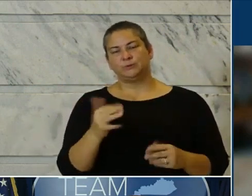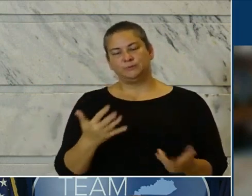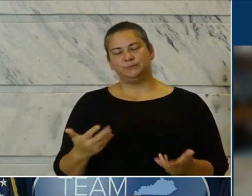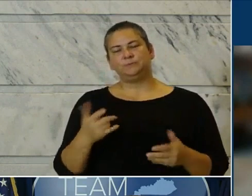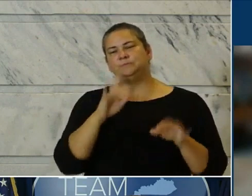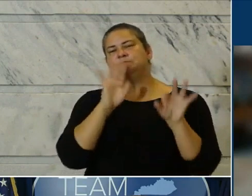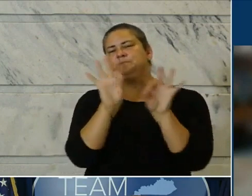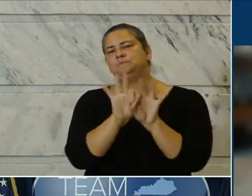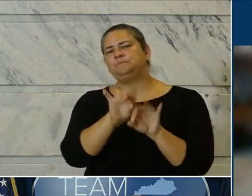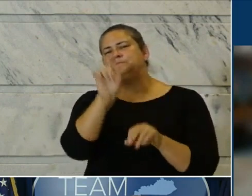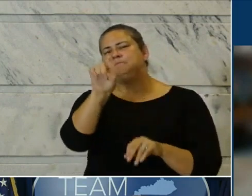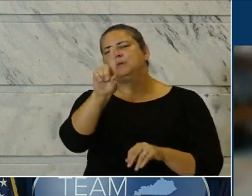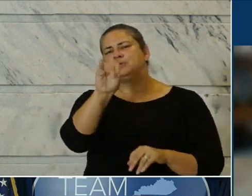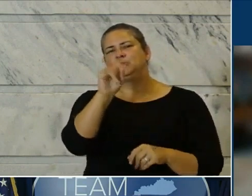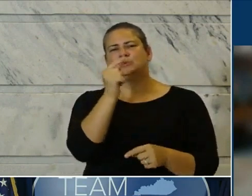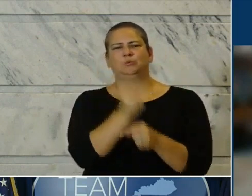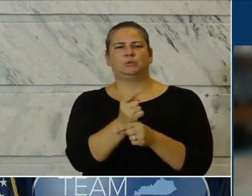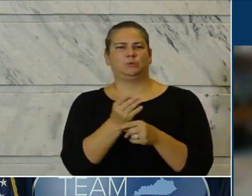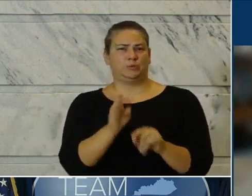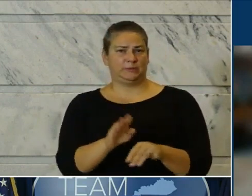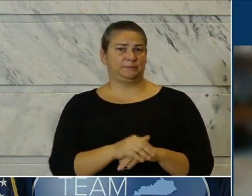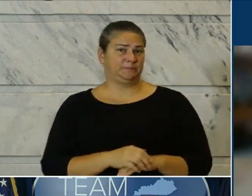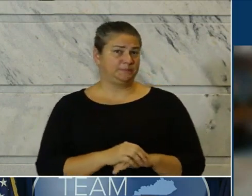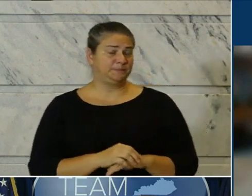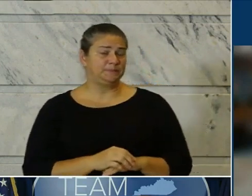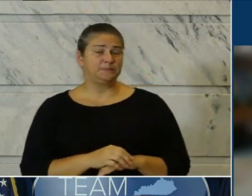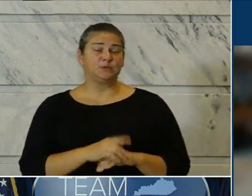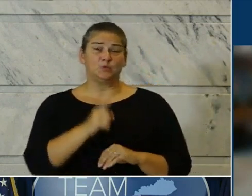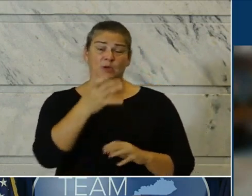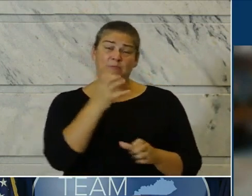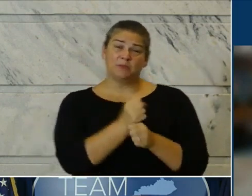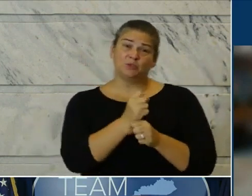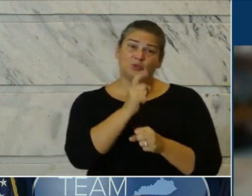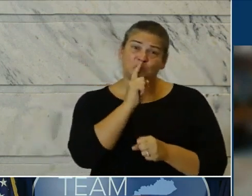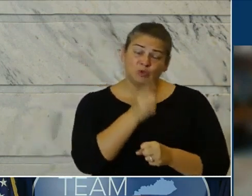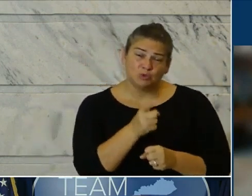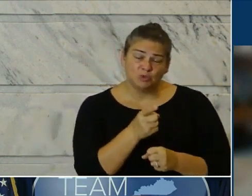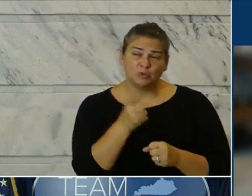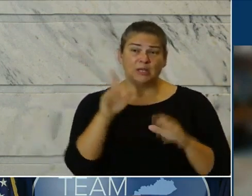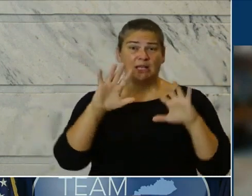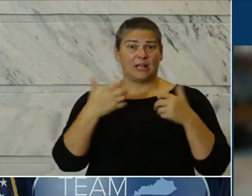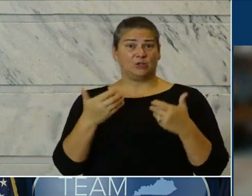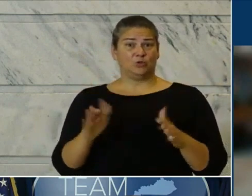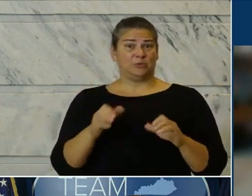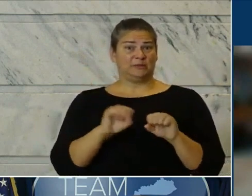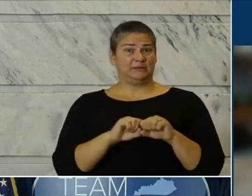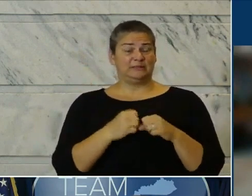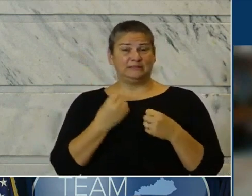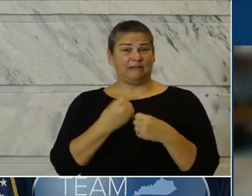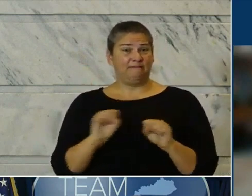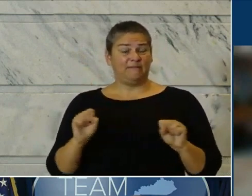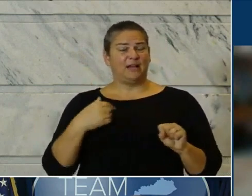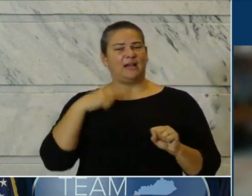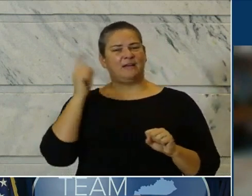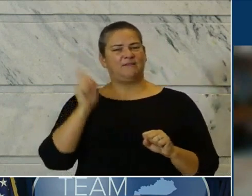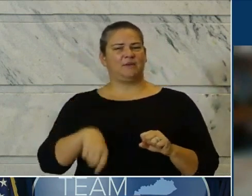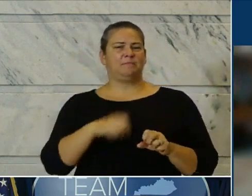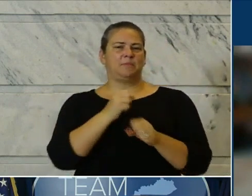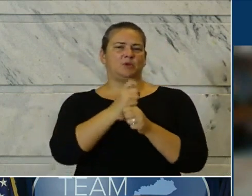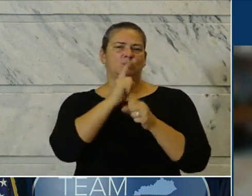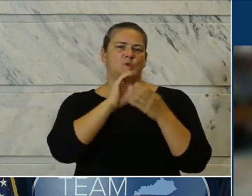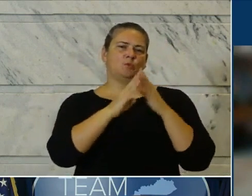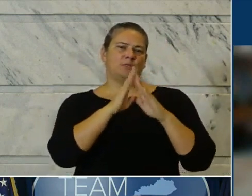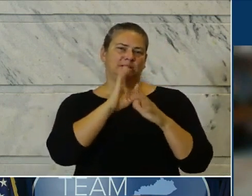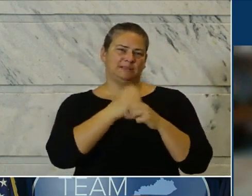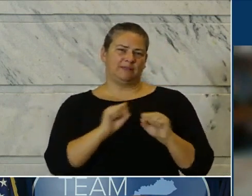do this right. And if you want to make sure that her classroom is safe, you got to make sure your community is safe. Because the